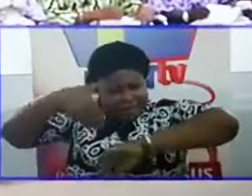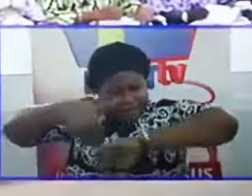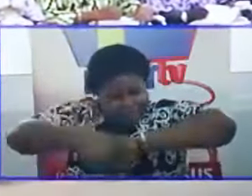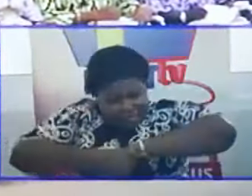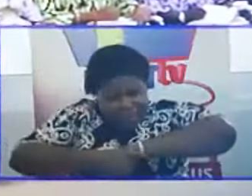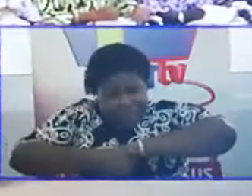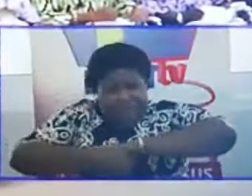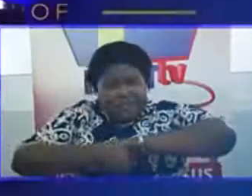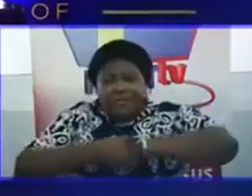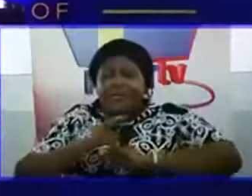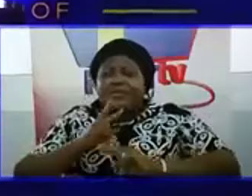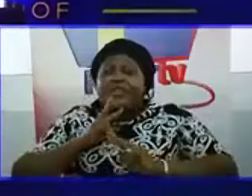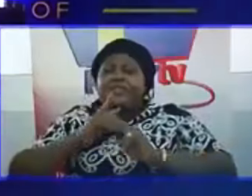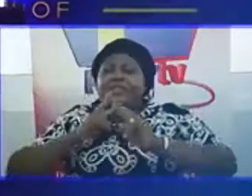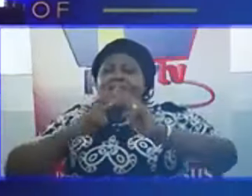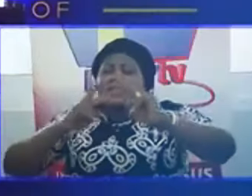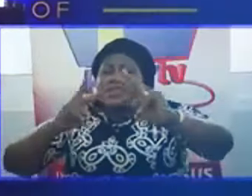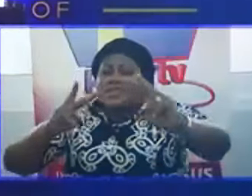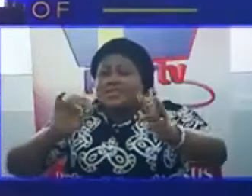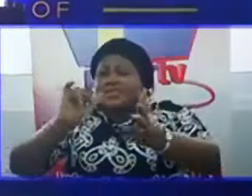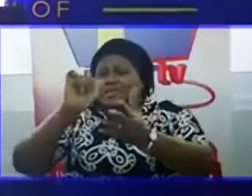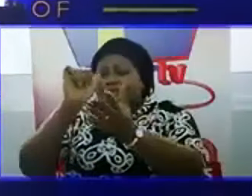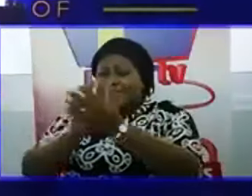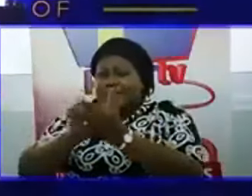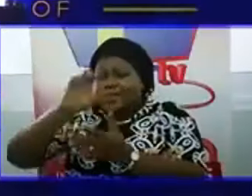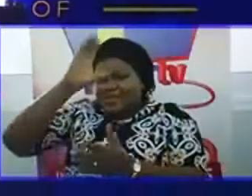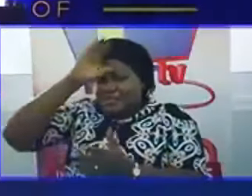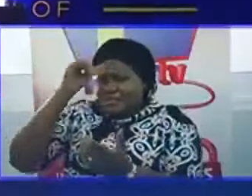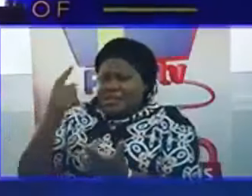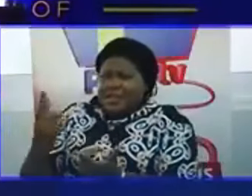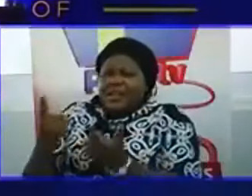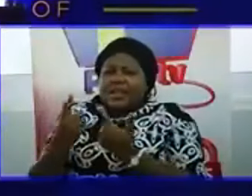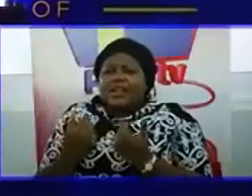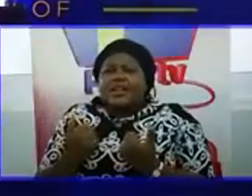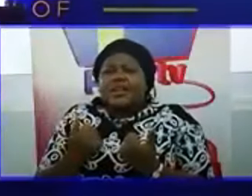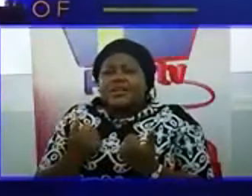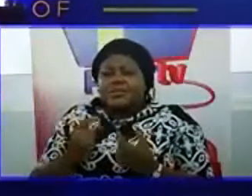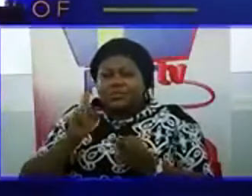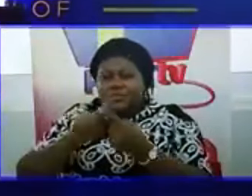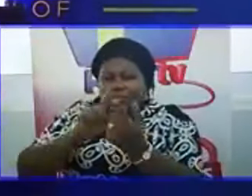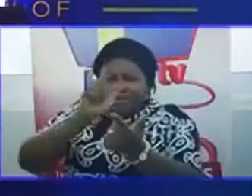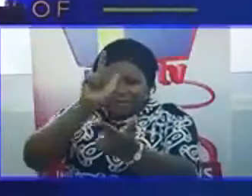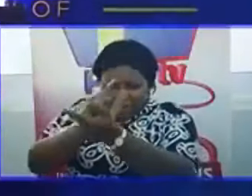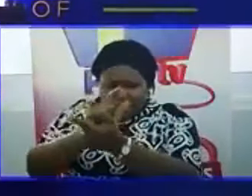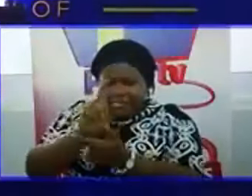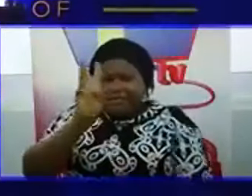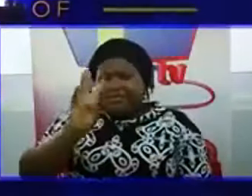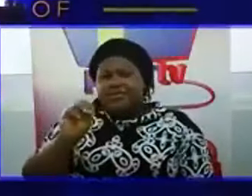rang out, "Here is the bridegroom. Come out to meet him."